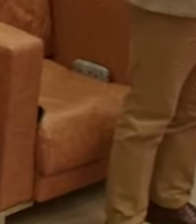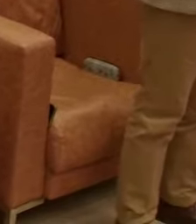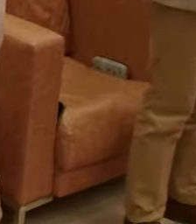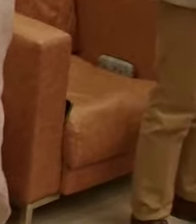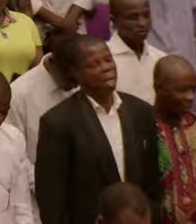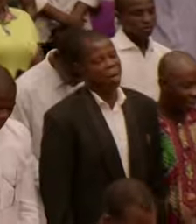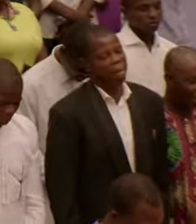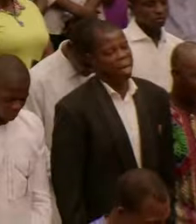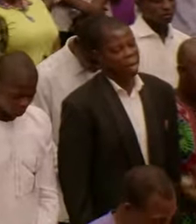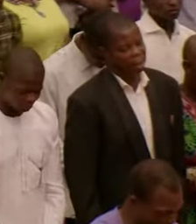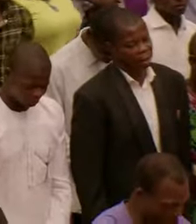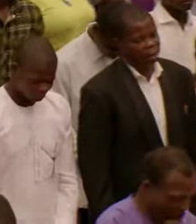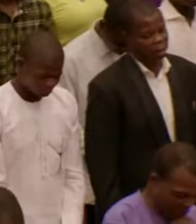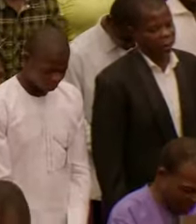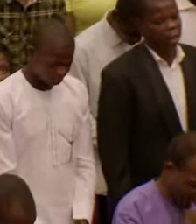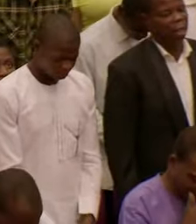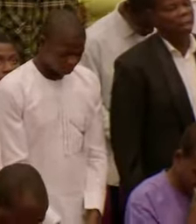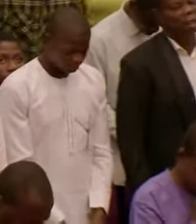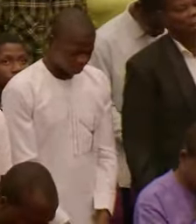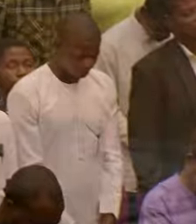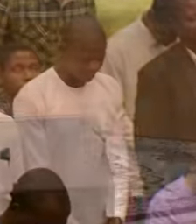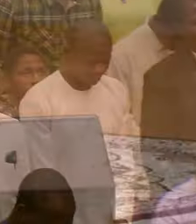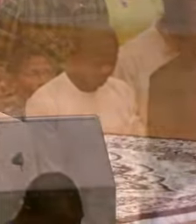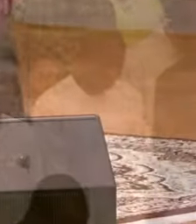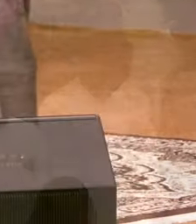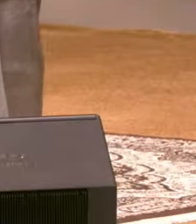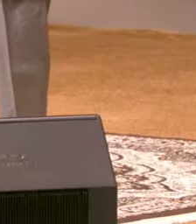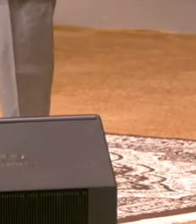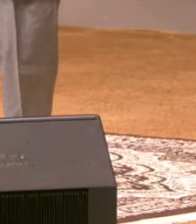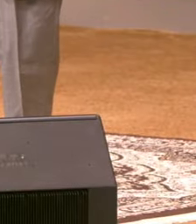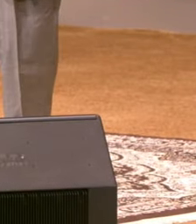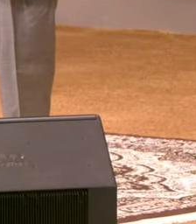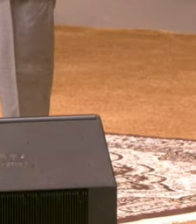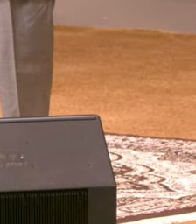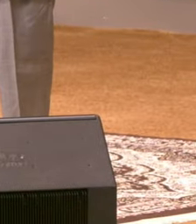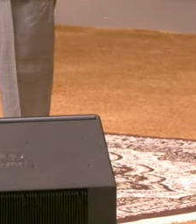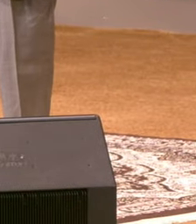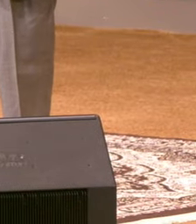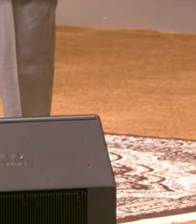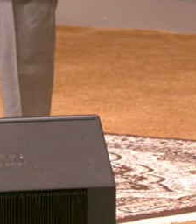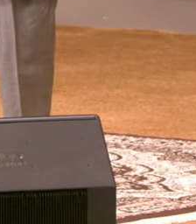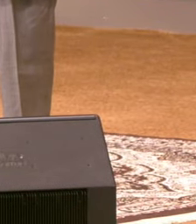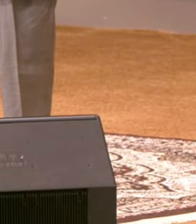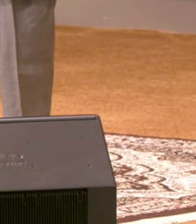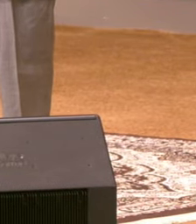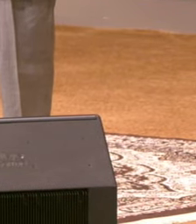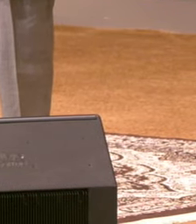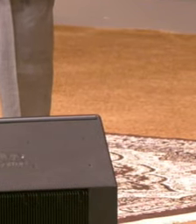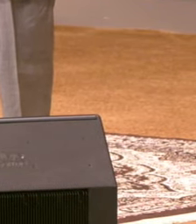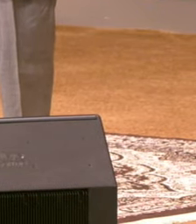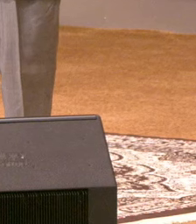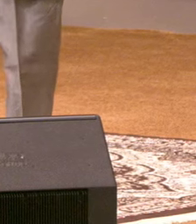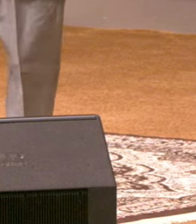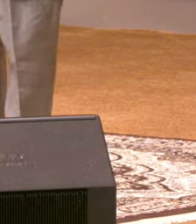worship in vain. We will not study in vain. And we will not just believe in vain.